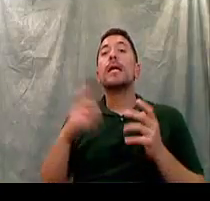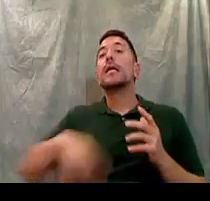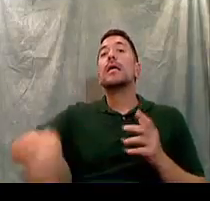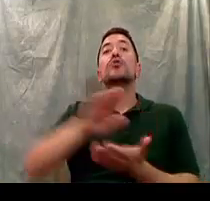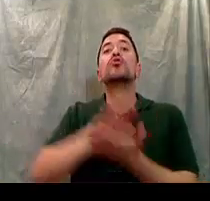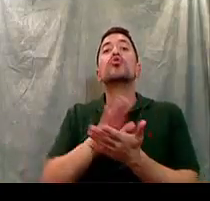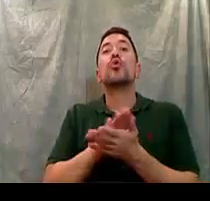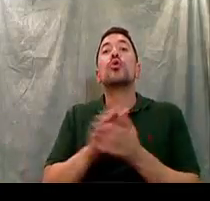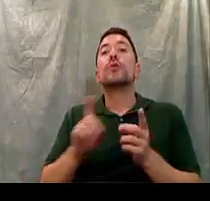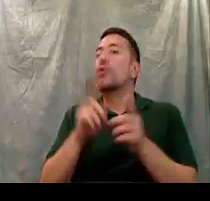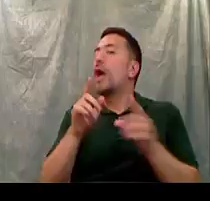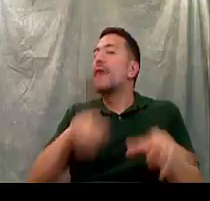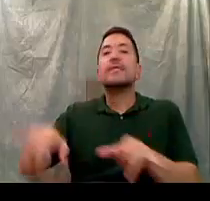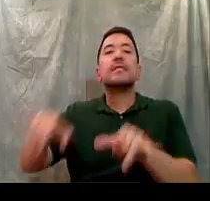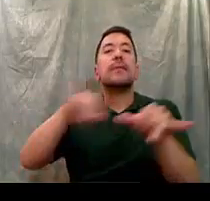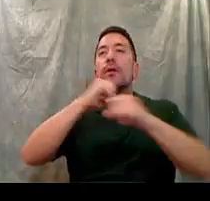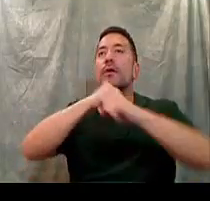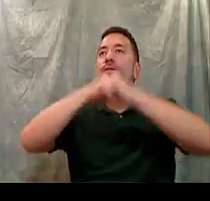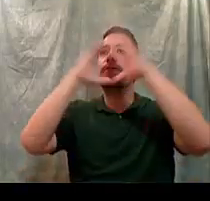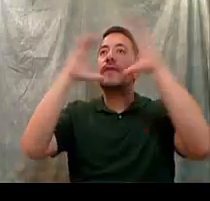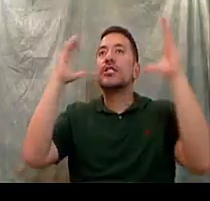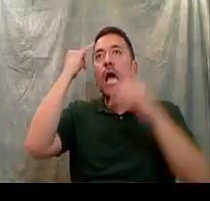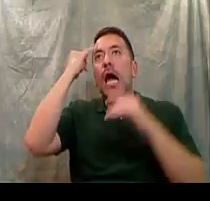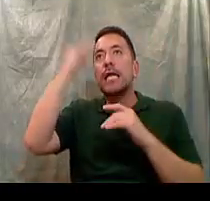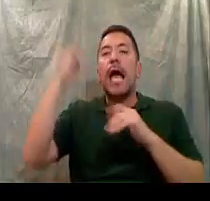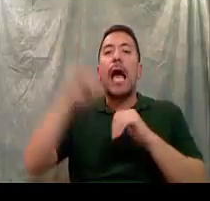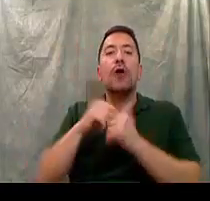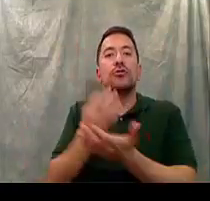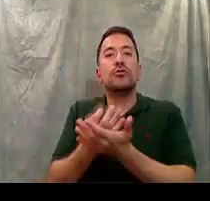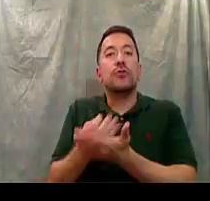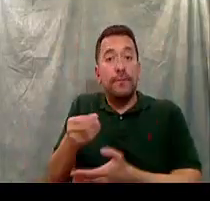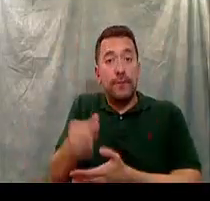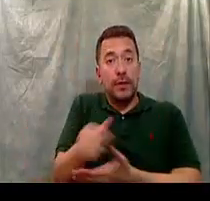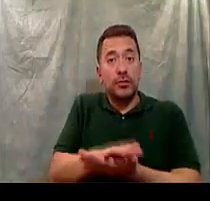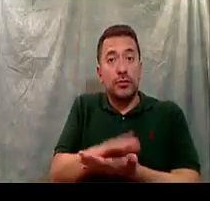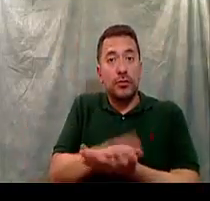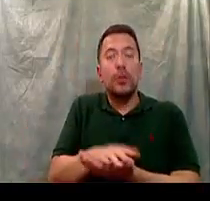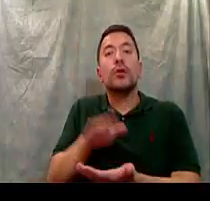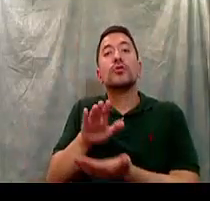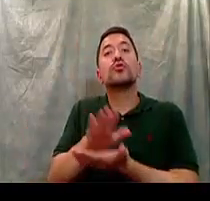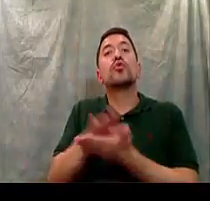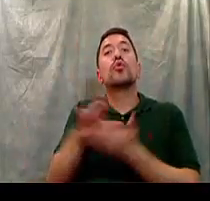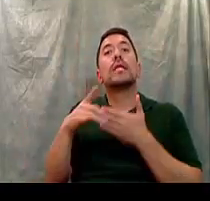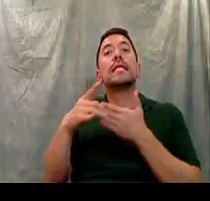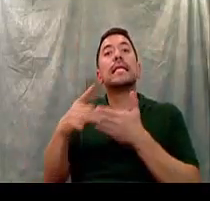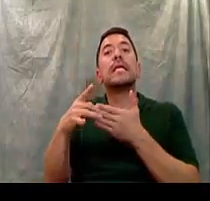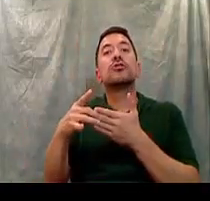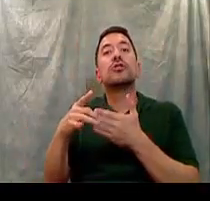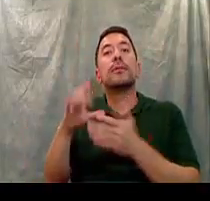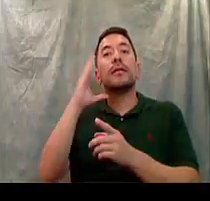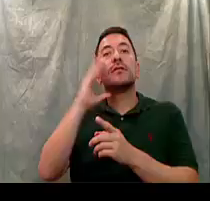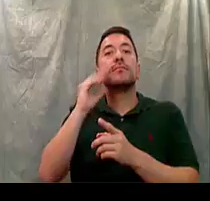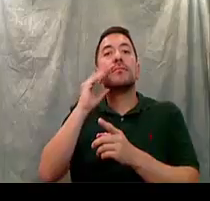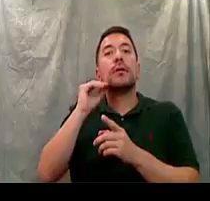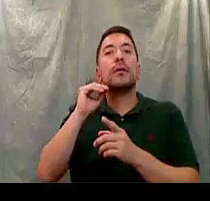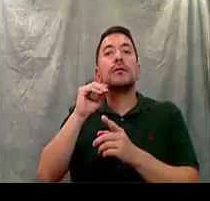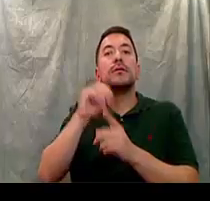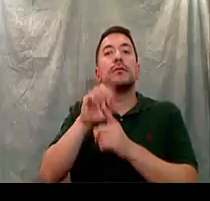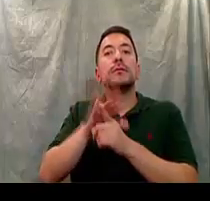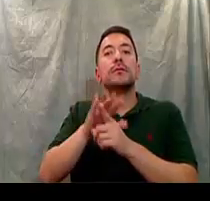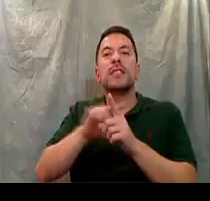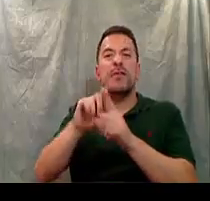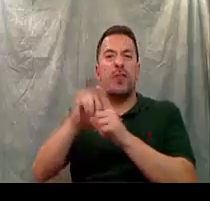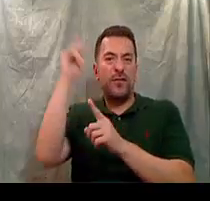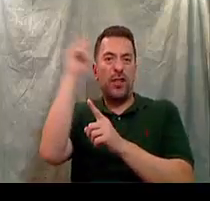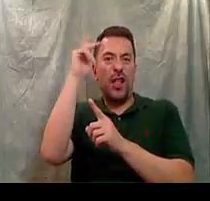shared vision about what should be funded in schools. School district leadership experiences various philosophies within